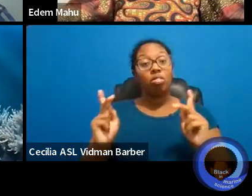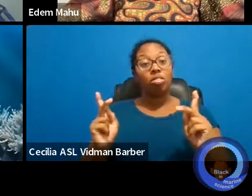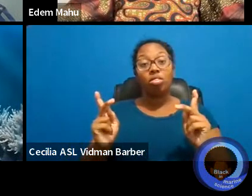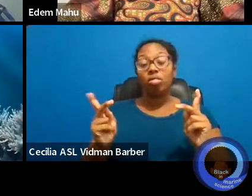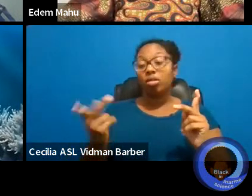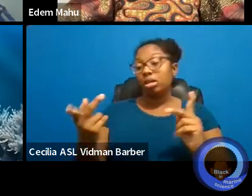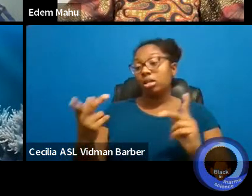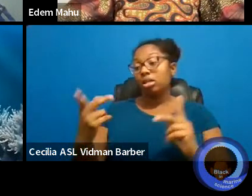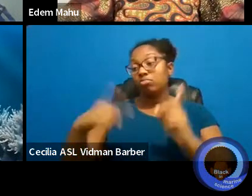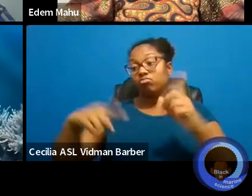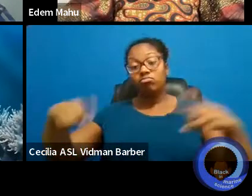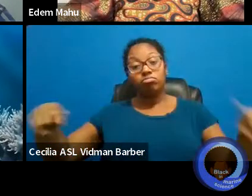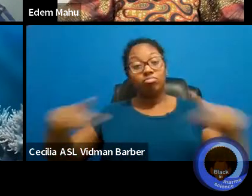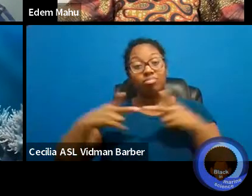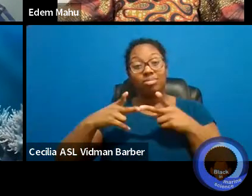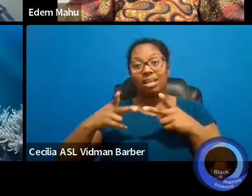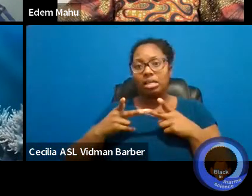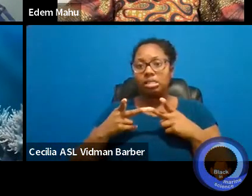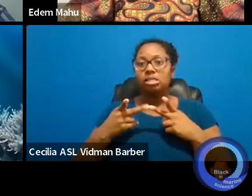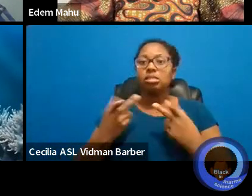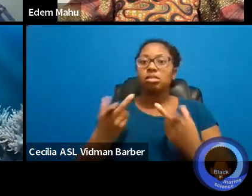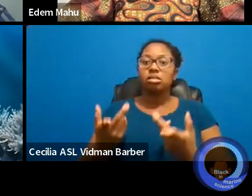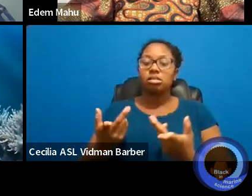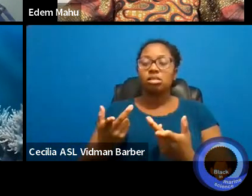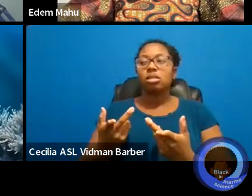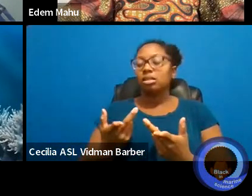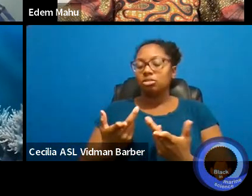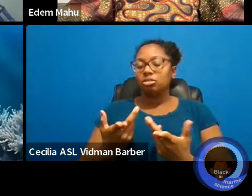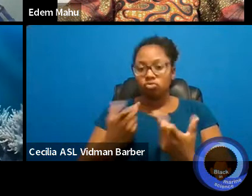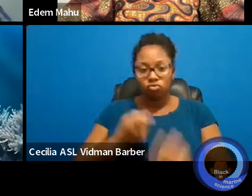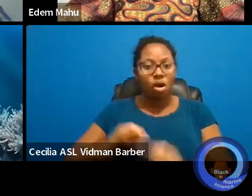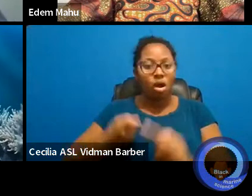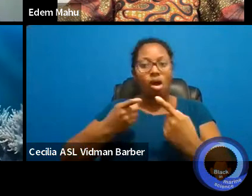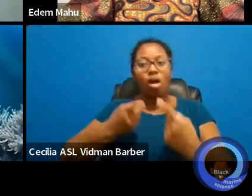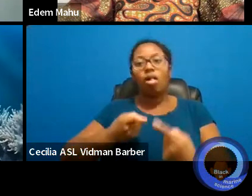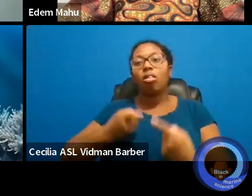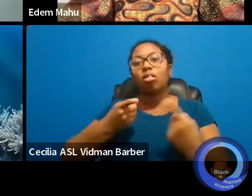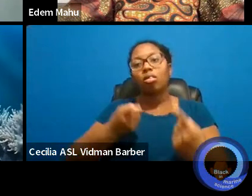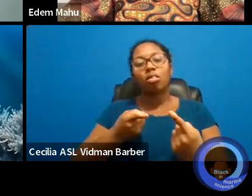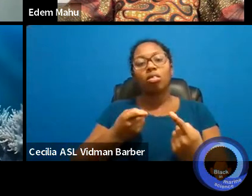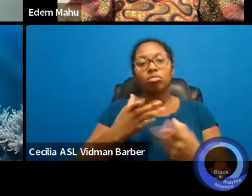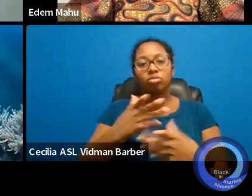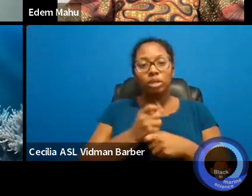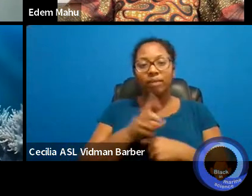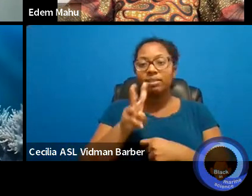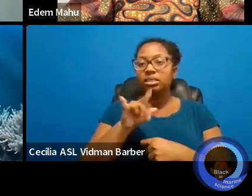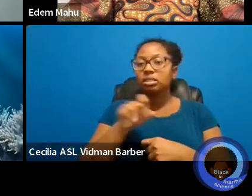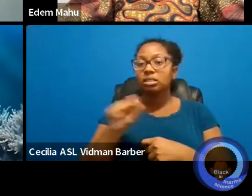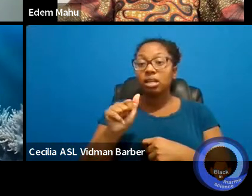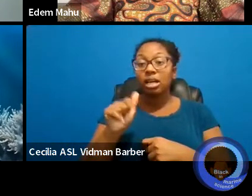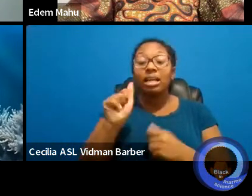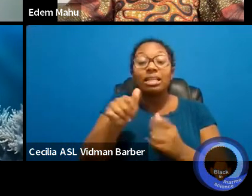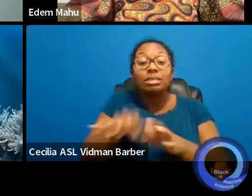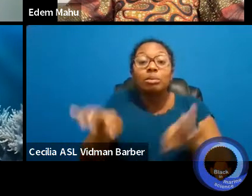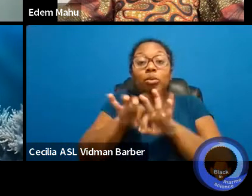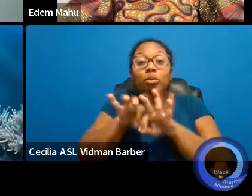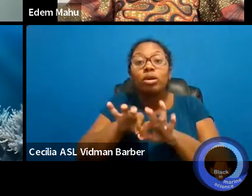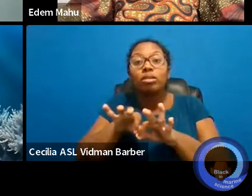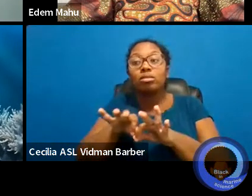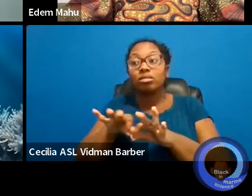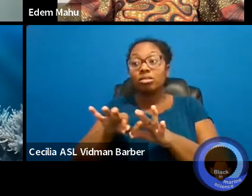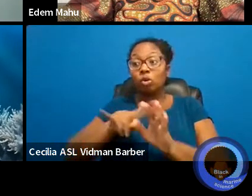South Africa, have issues with. And it's so important for representation at these conferences, so there can be some knowledge